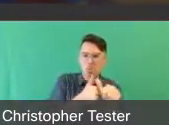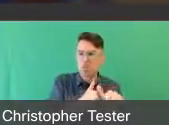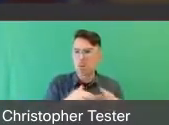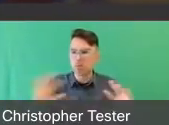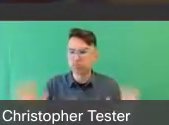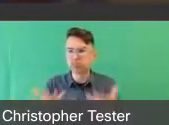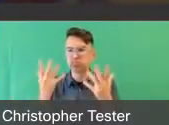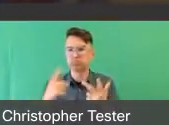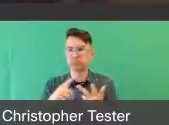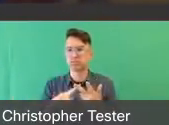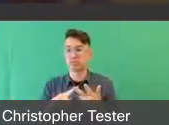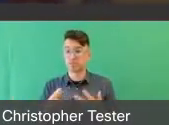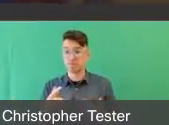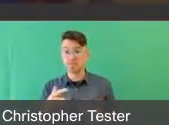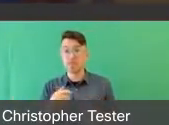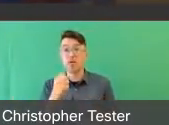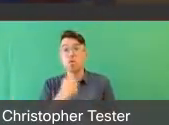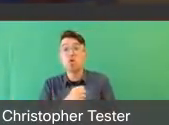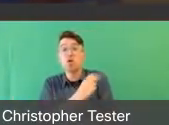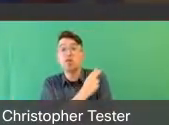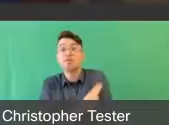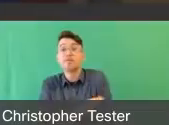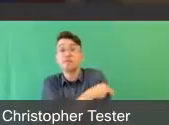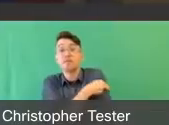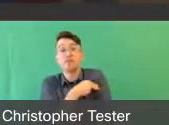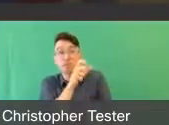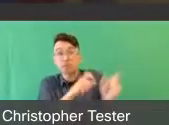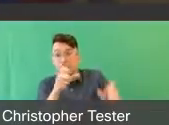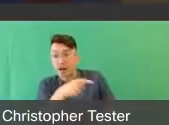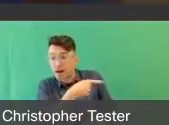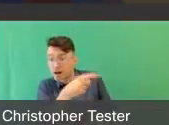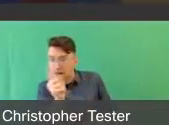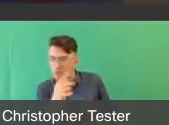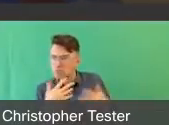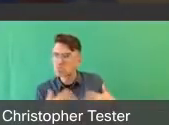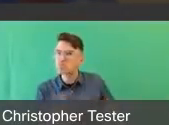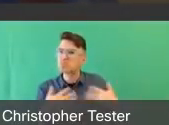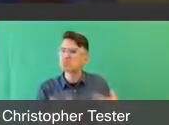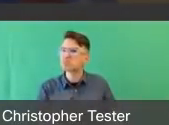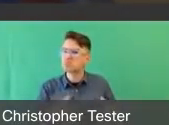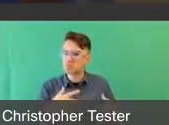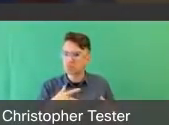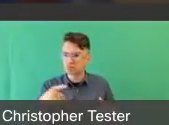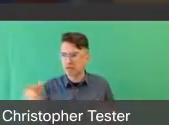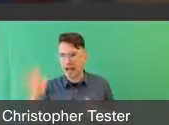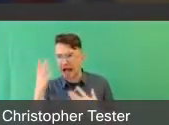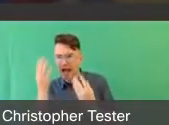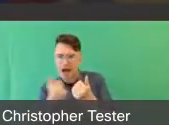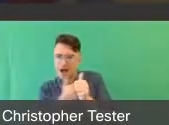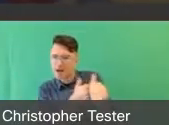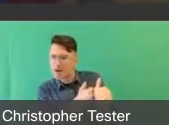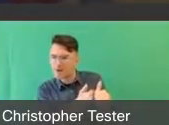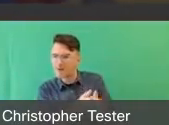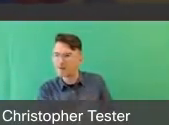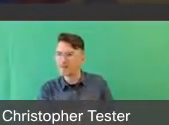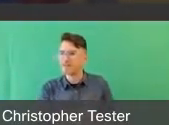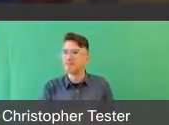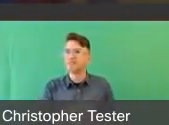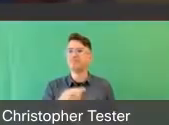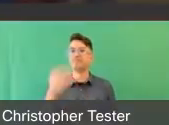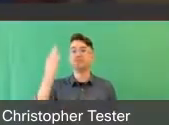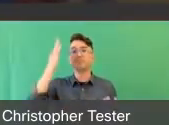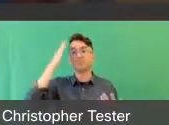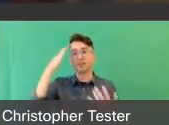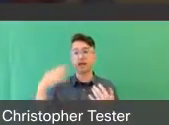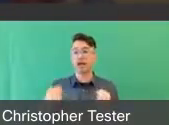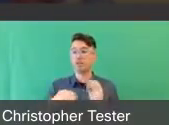So in Jordan, there's a program where the young people got together and they began delivering groceries to the older people who were in need. There